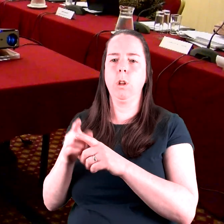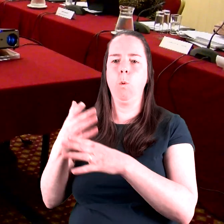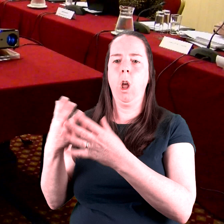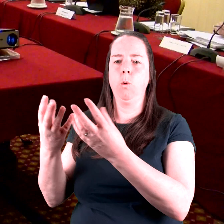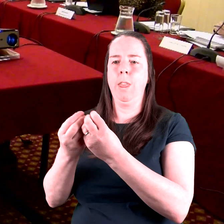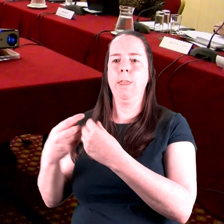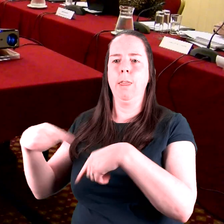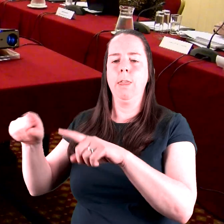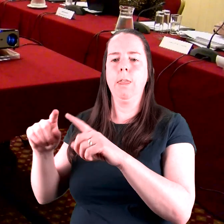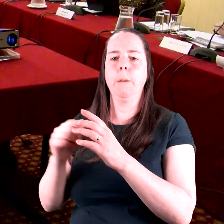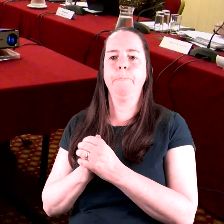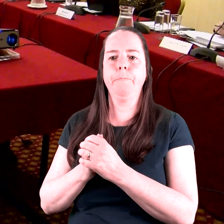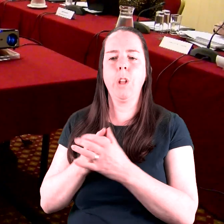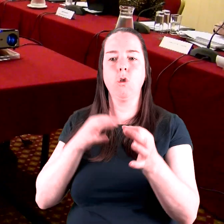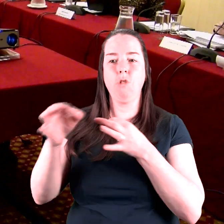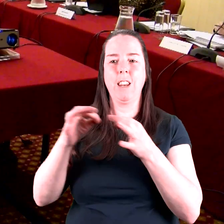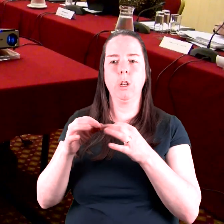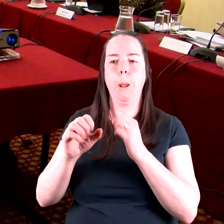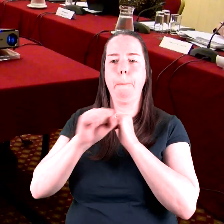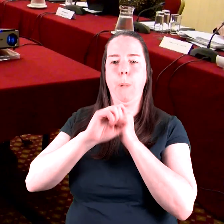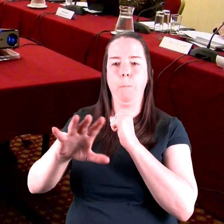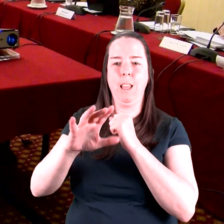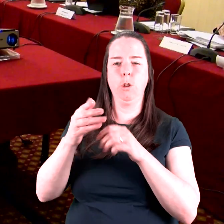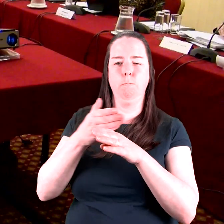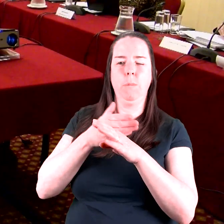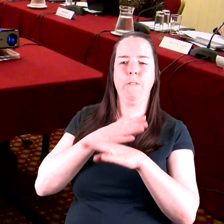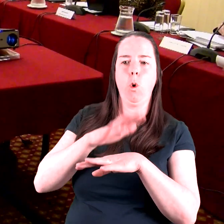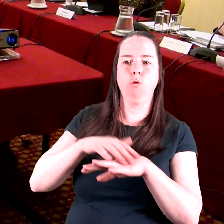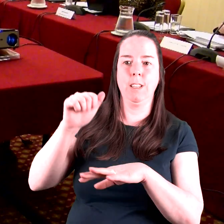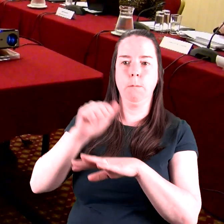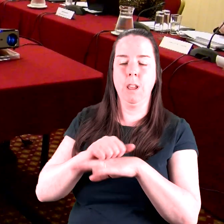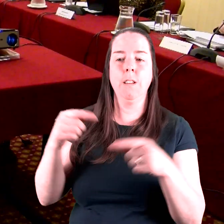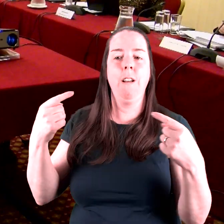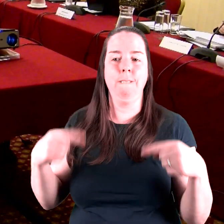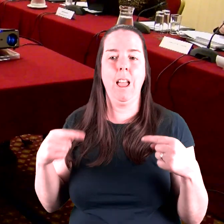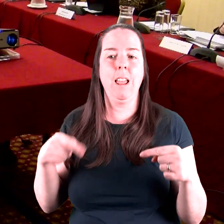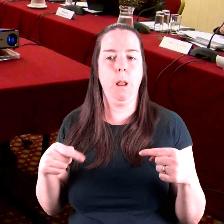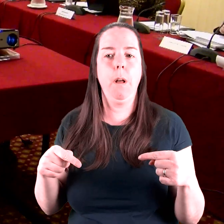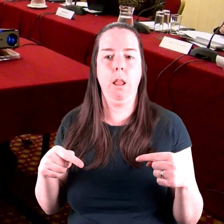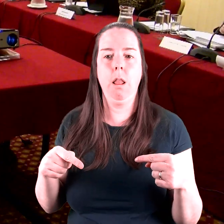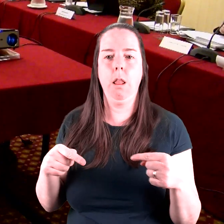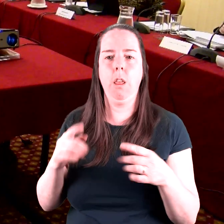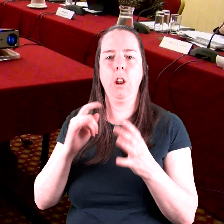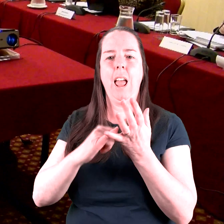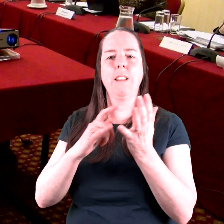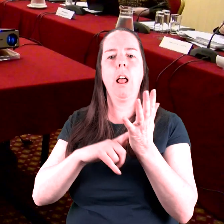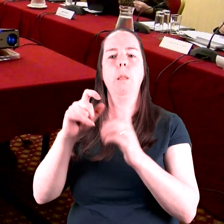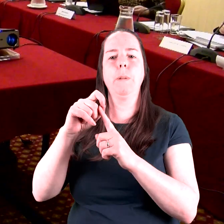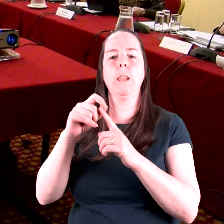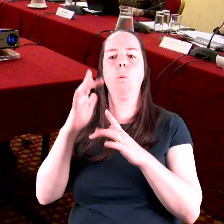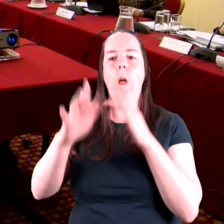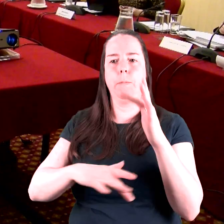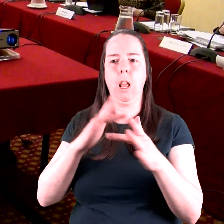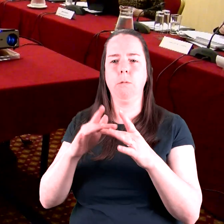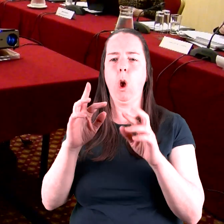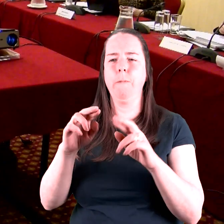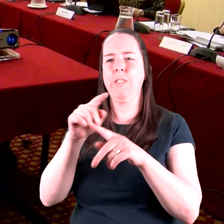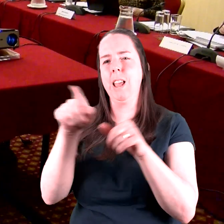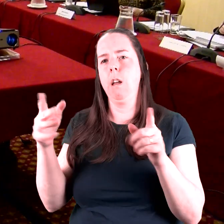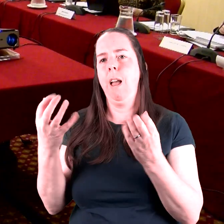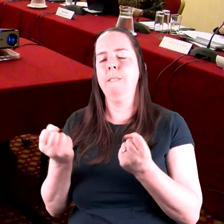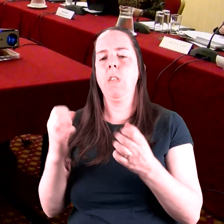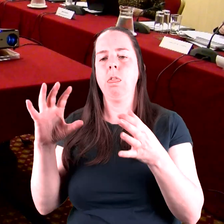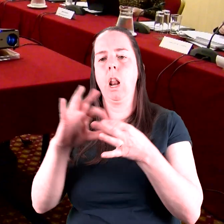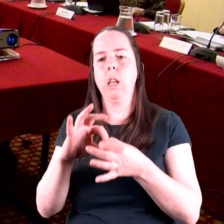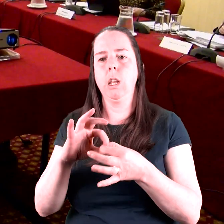them on that. The strategy was published just before Christmas and is available on the SLP website, and hopefully you've